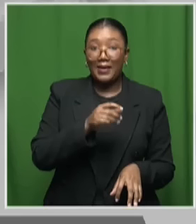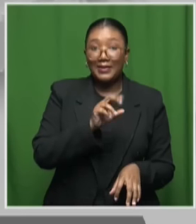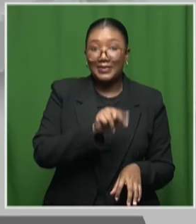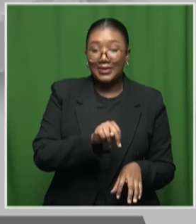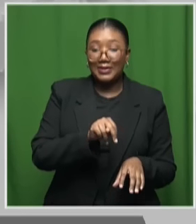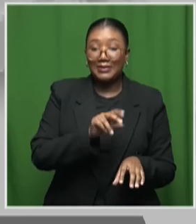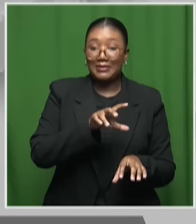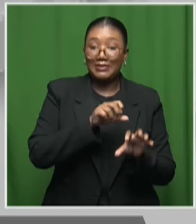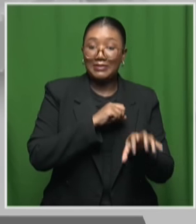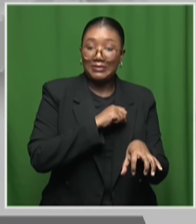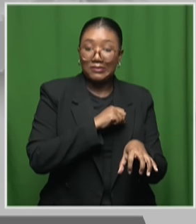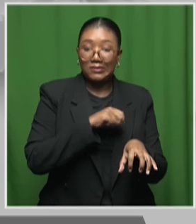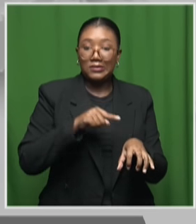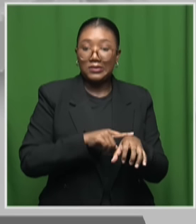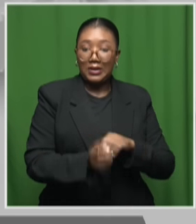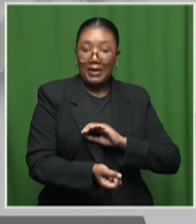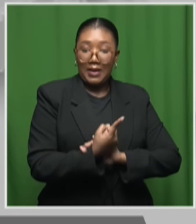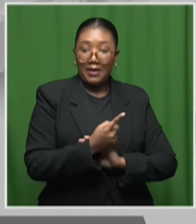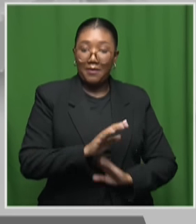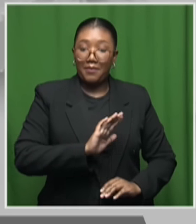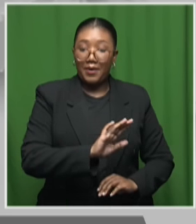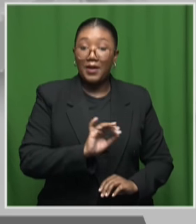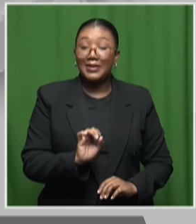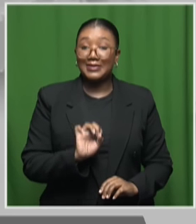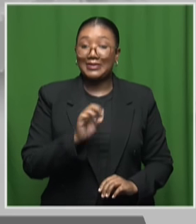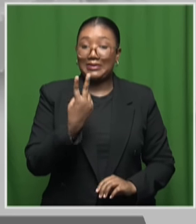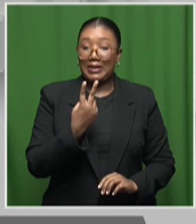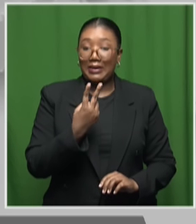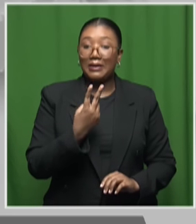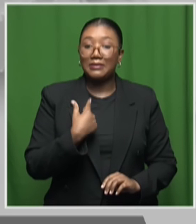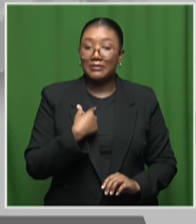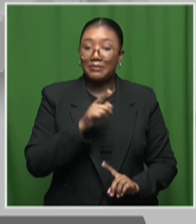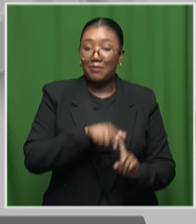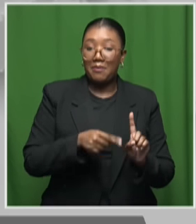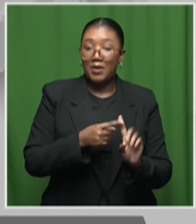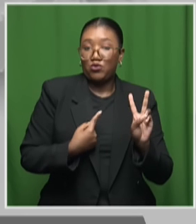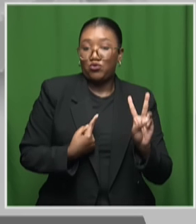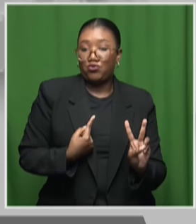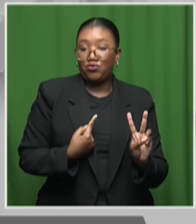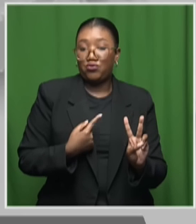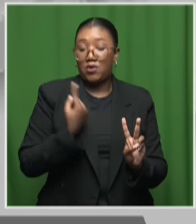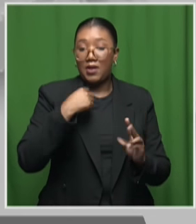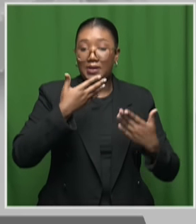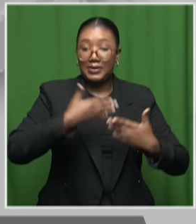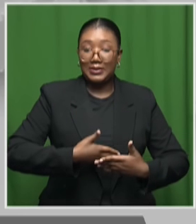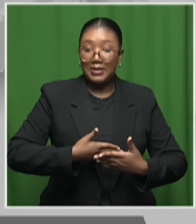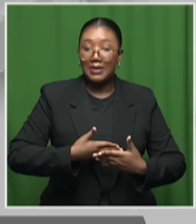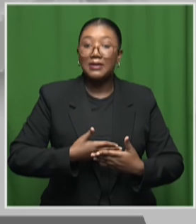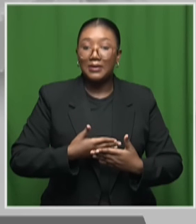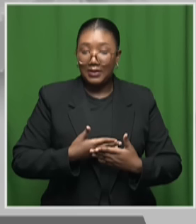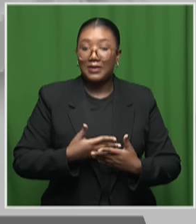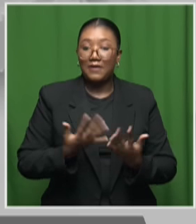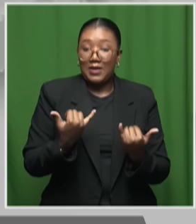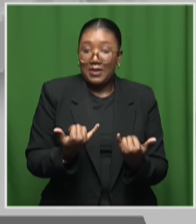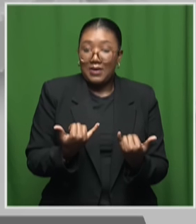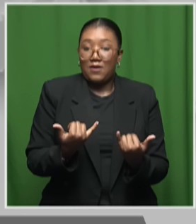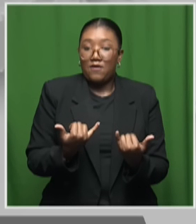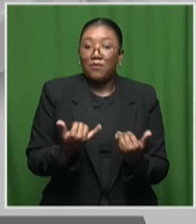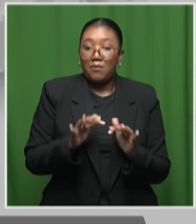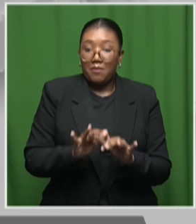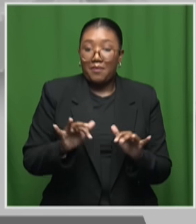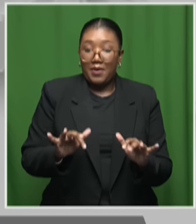Pennington, like we said earlier, the second body did wash up last night. So a total of 3 of the 5 swimmers have